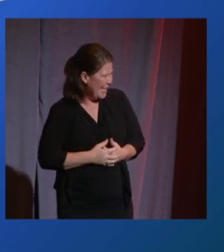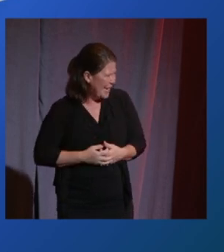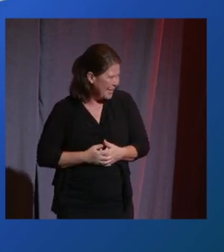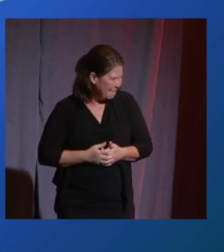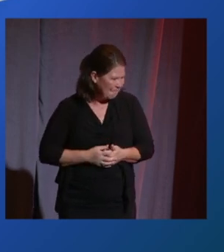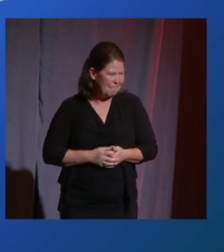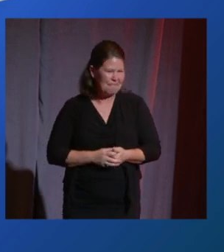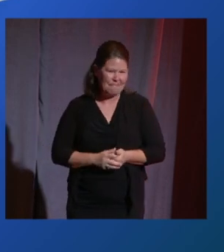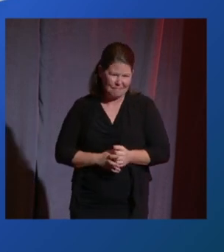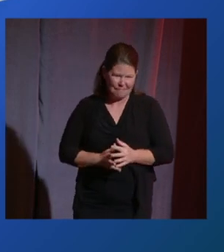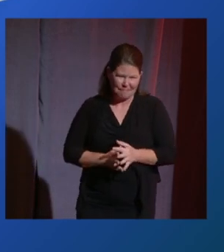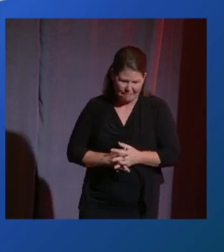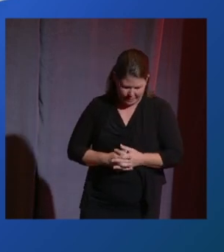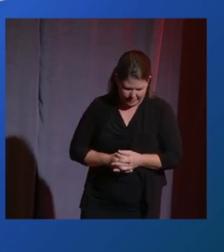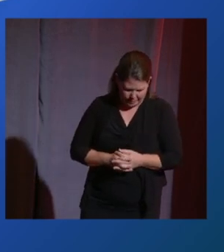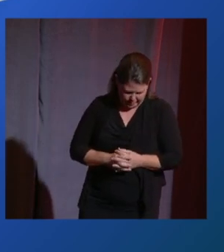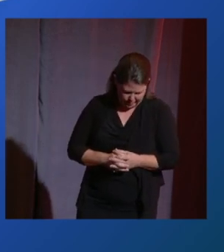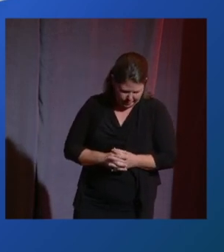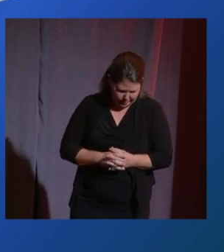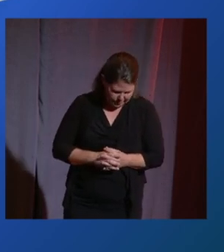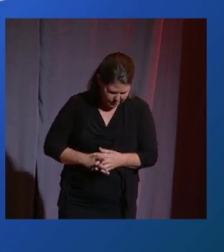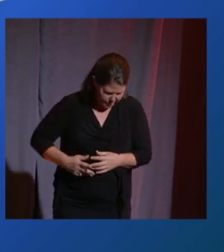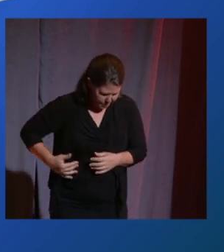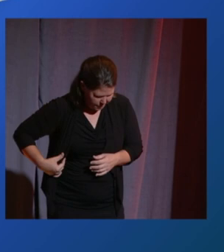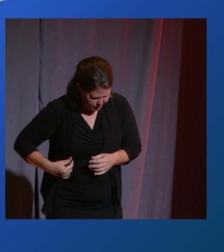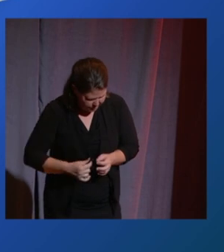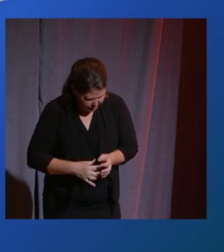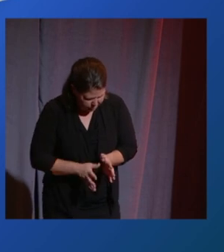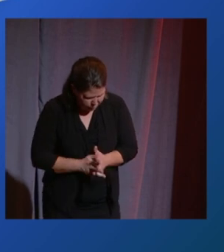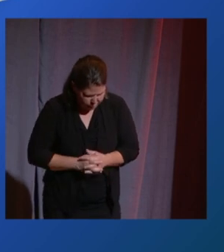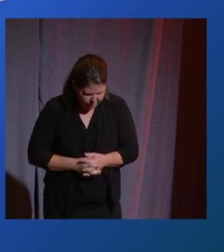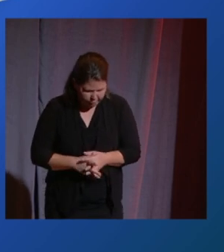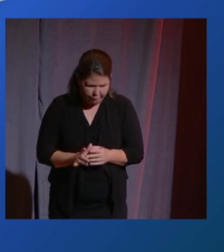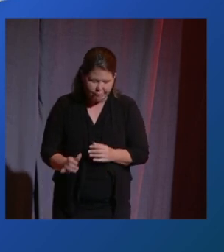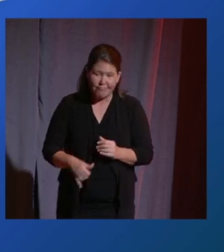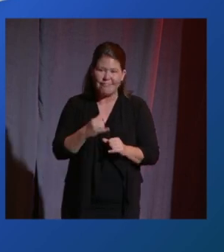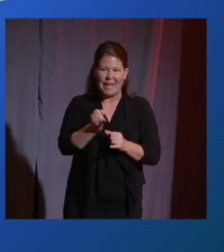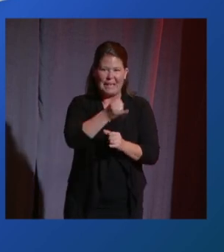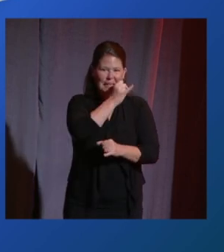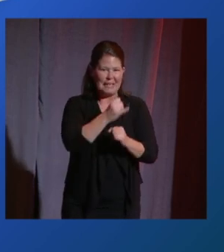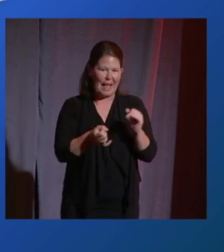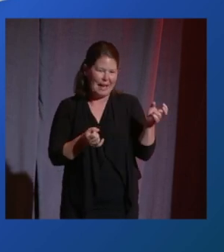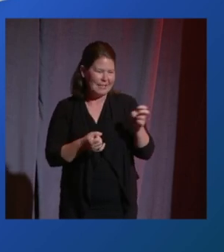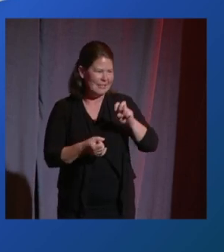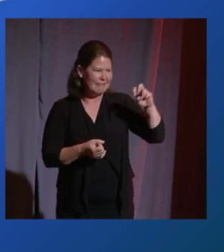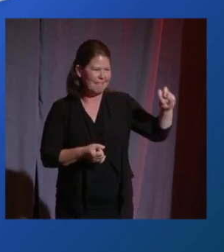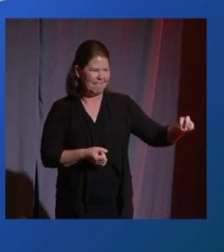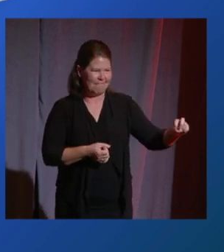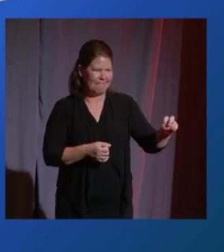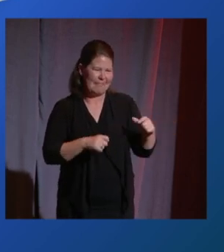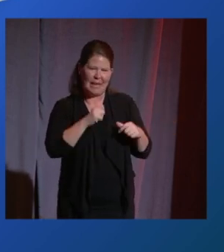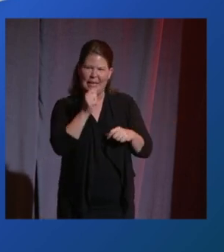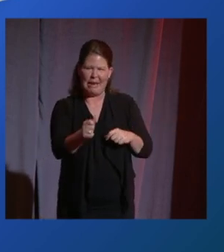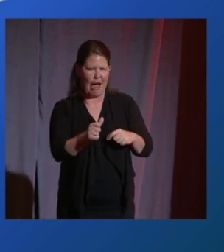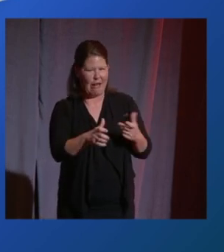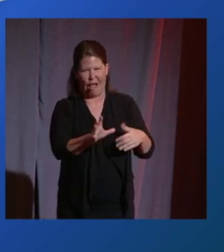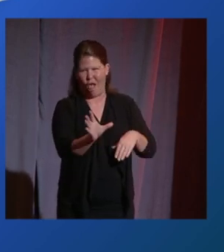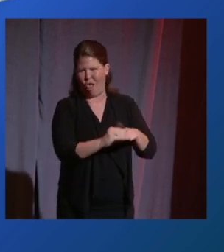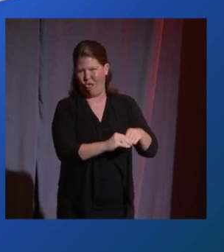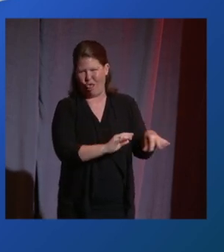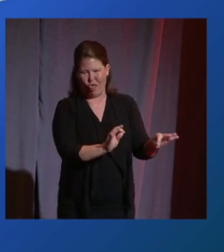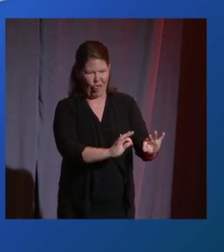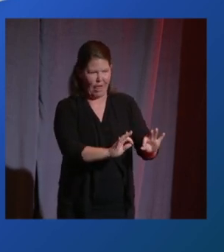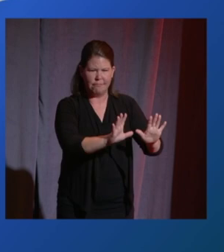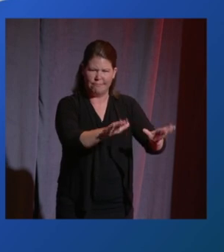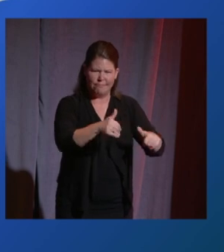appuse all right um last but definitely not least my my longtime friend and colleague